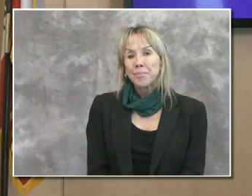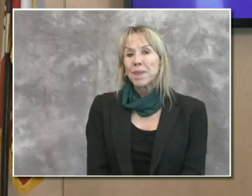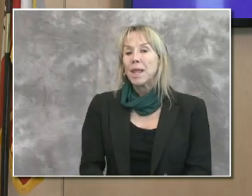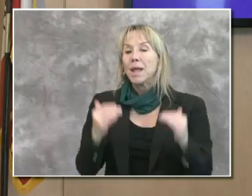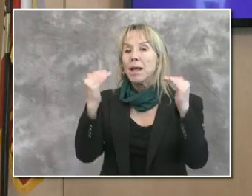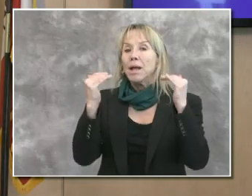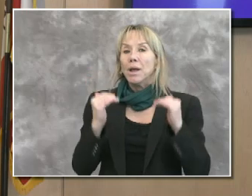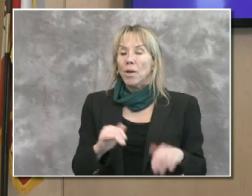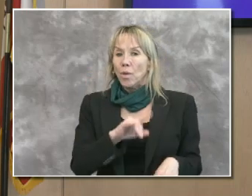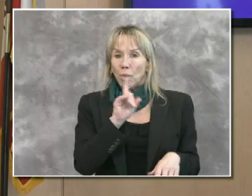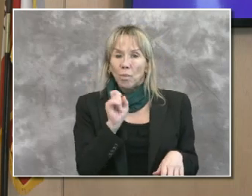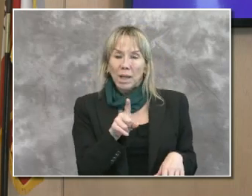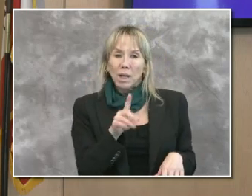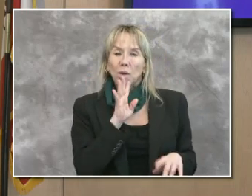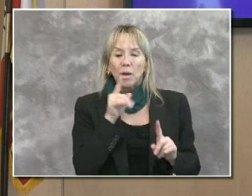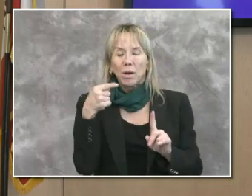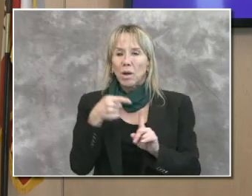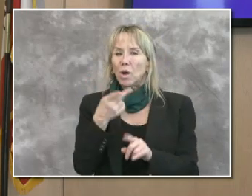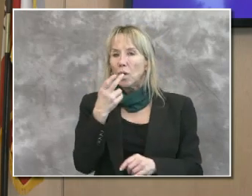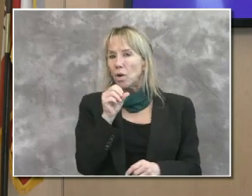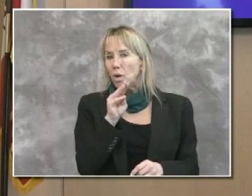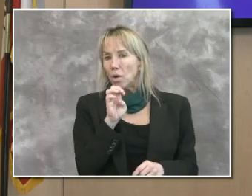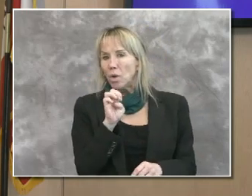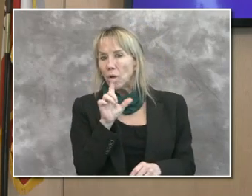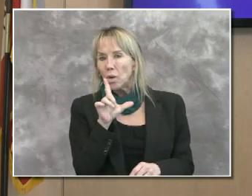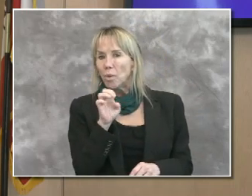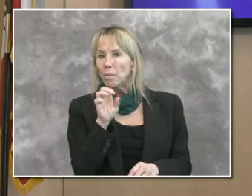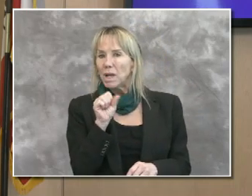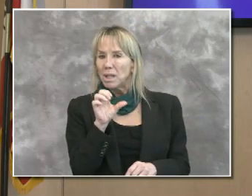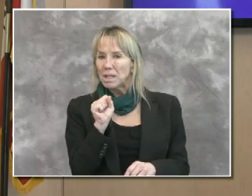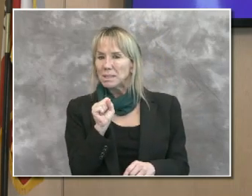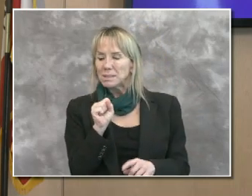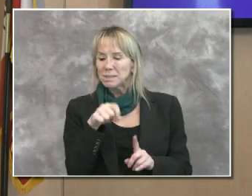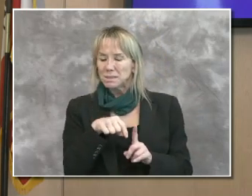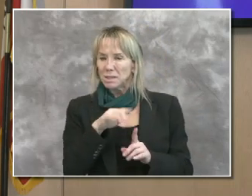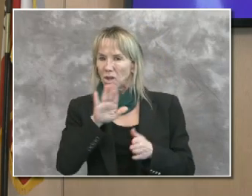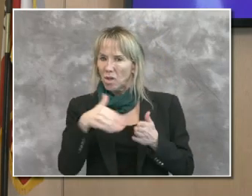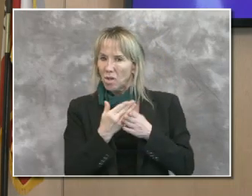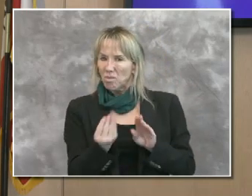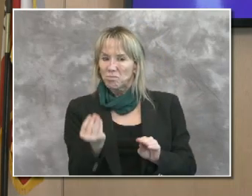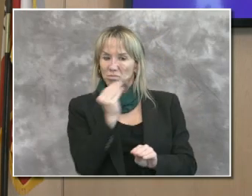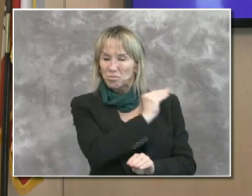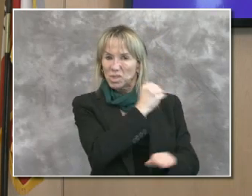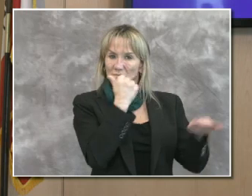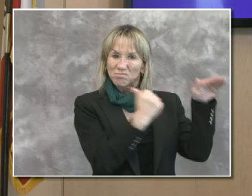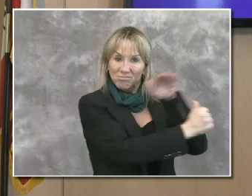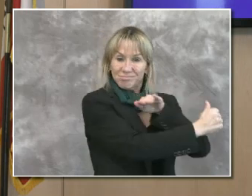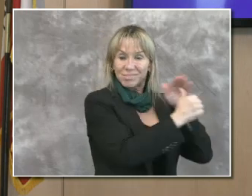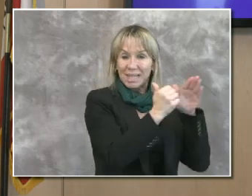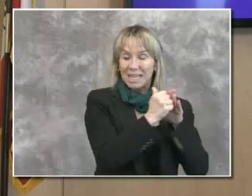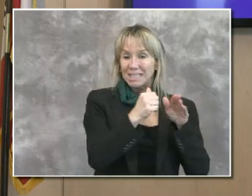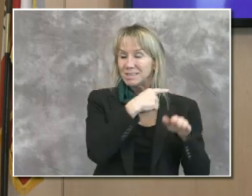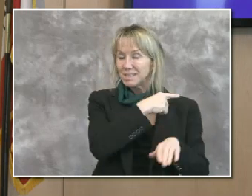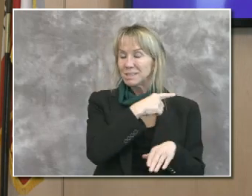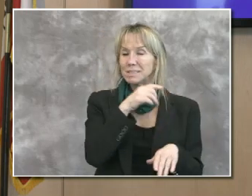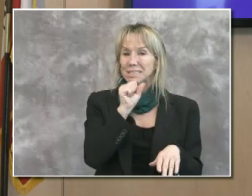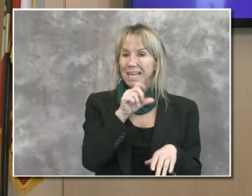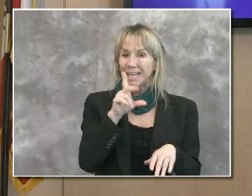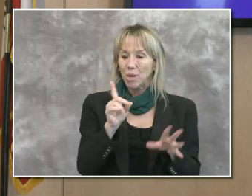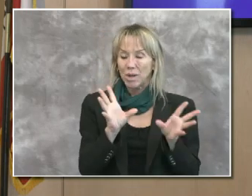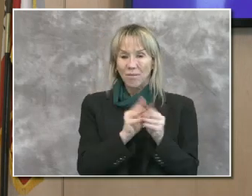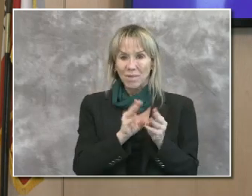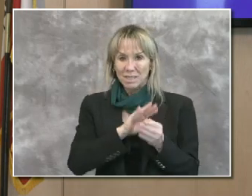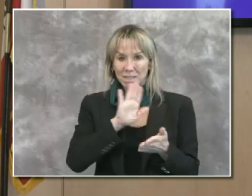This next question deals with homeless being housed at the San Diego Convention Center. Supervisor Fletcher is going to give a partial response, and